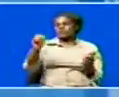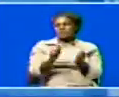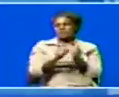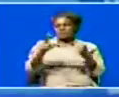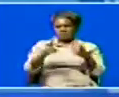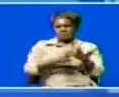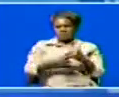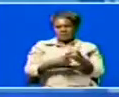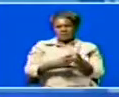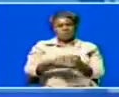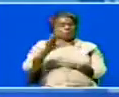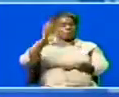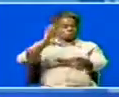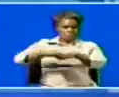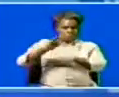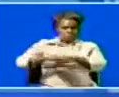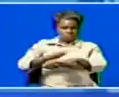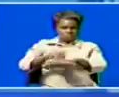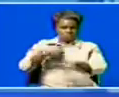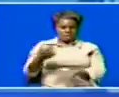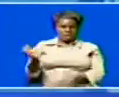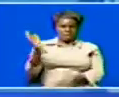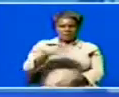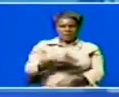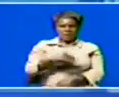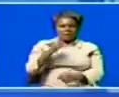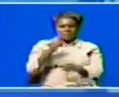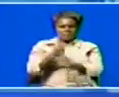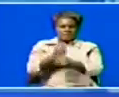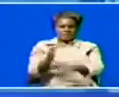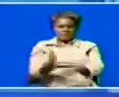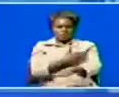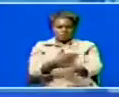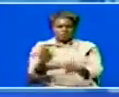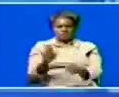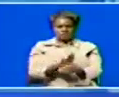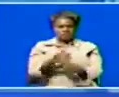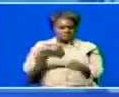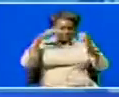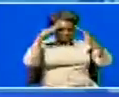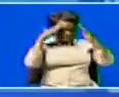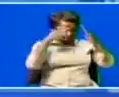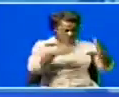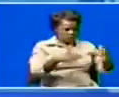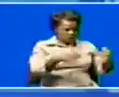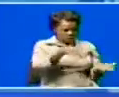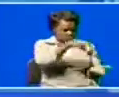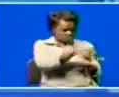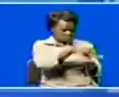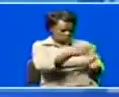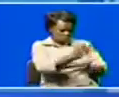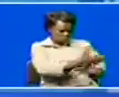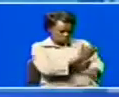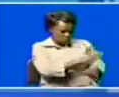really great for me. Mm-hmm. I went back into making music fully. Like, I spent a lot of time in the studio making music.